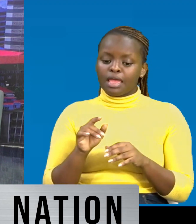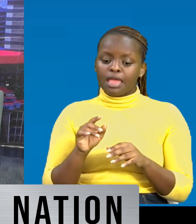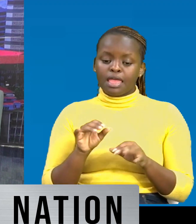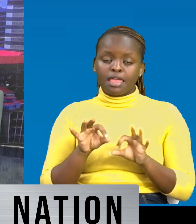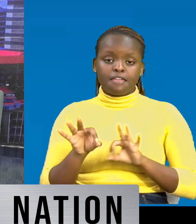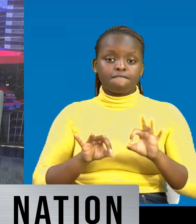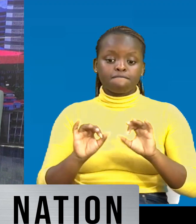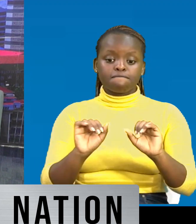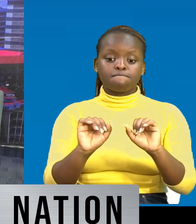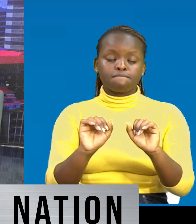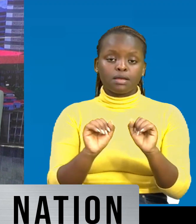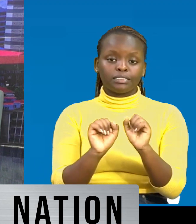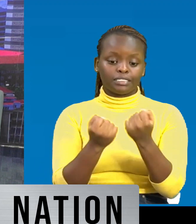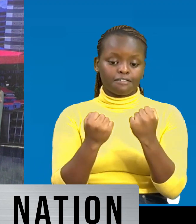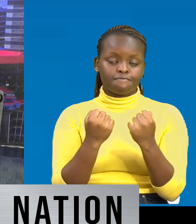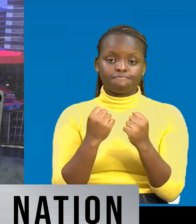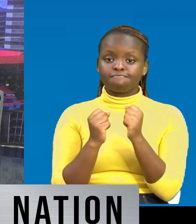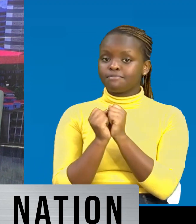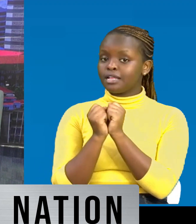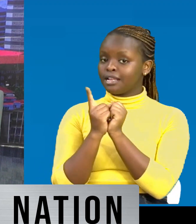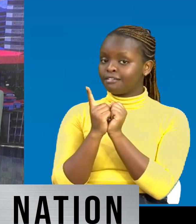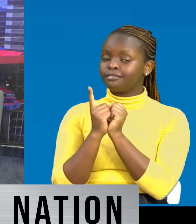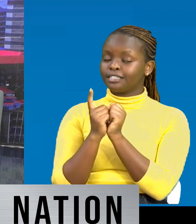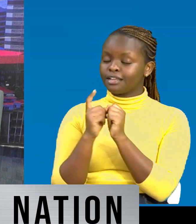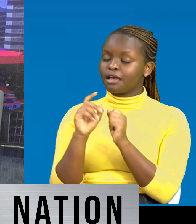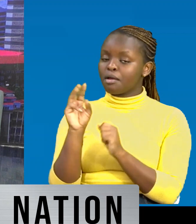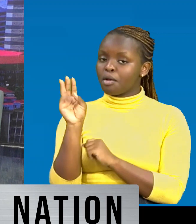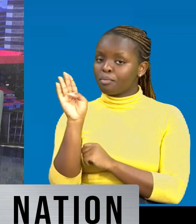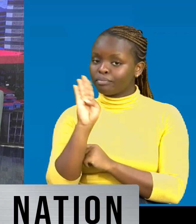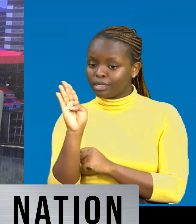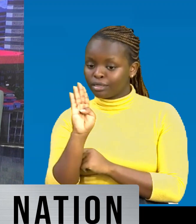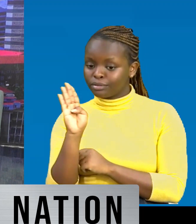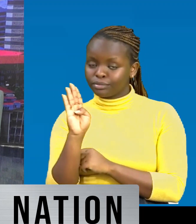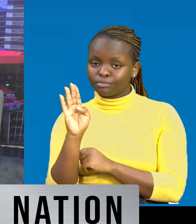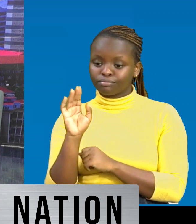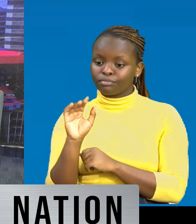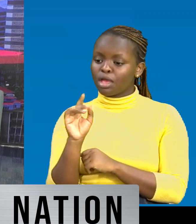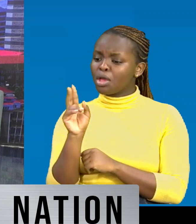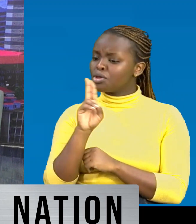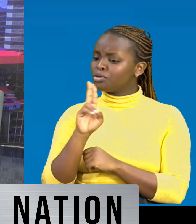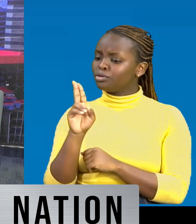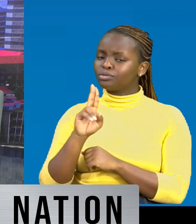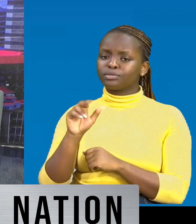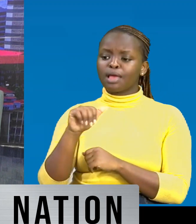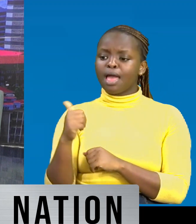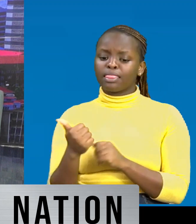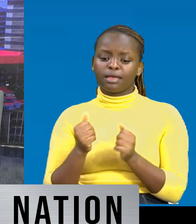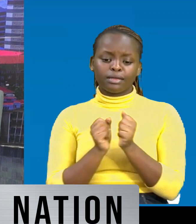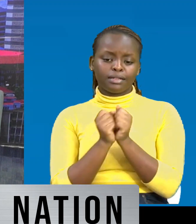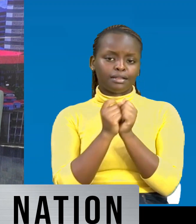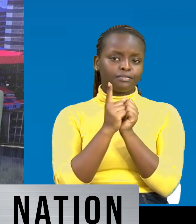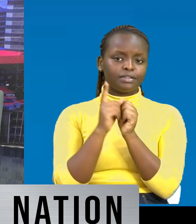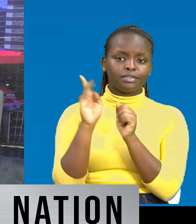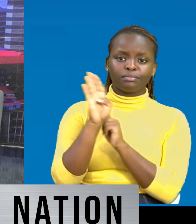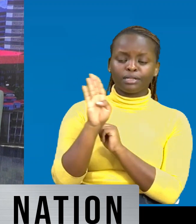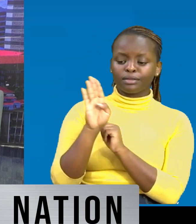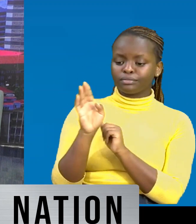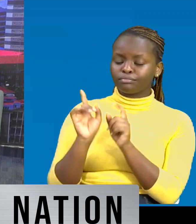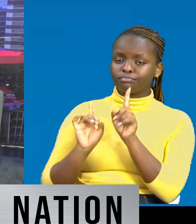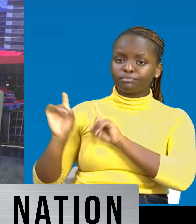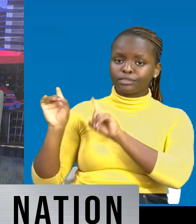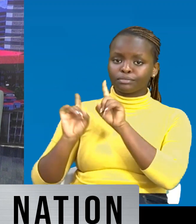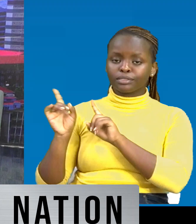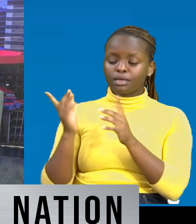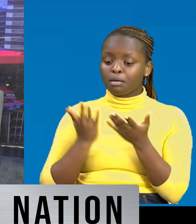11 billion, then you probably have spent another 11 billion already in trips. This is very unfortunate. Maybe there needs to be a